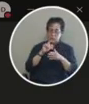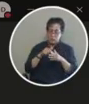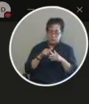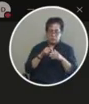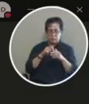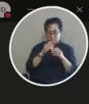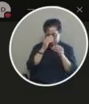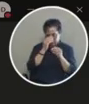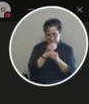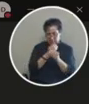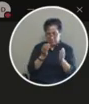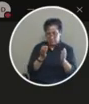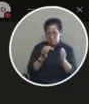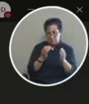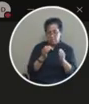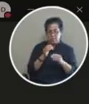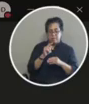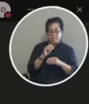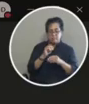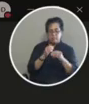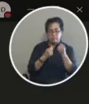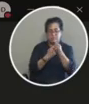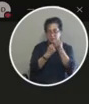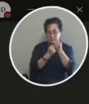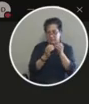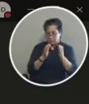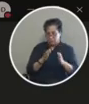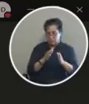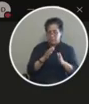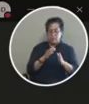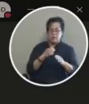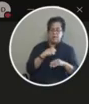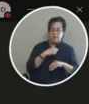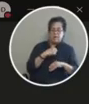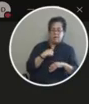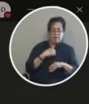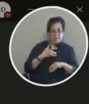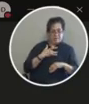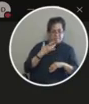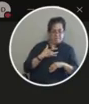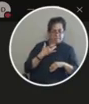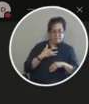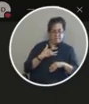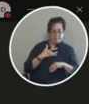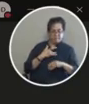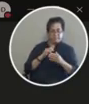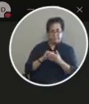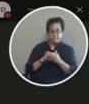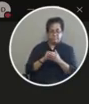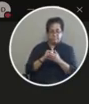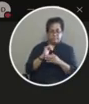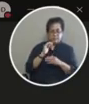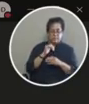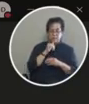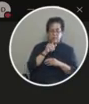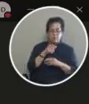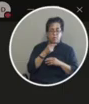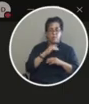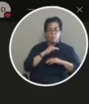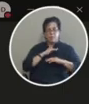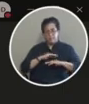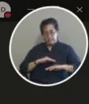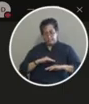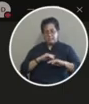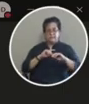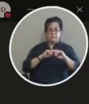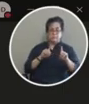issued to your constituents, and I believe that they will be not only relieved, but